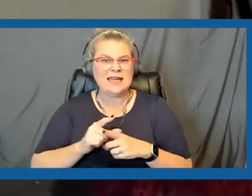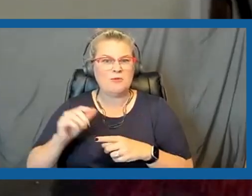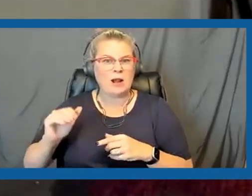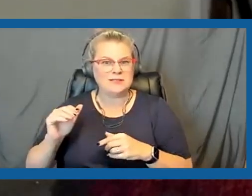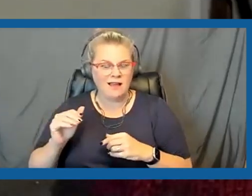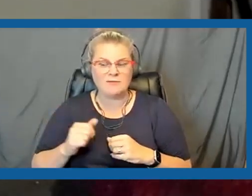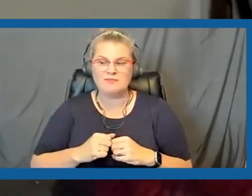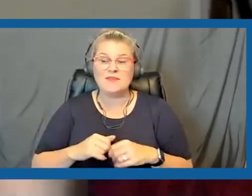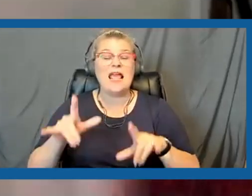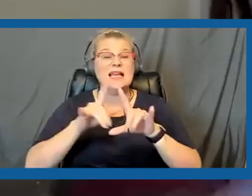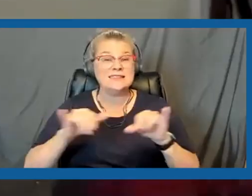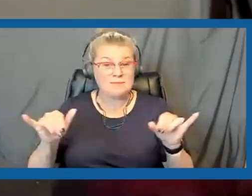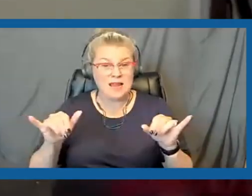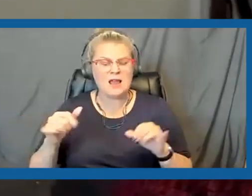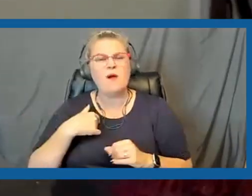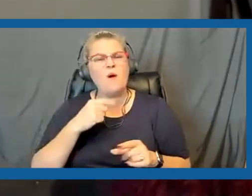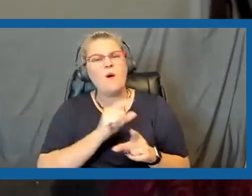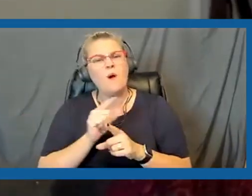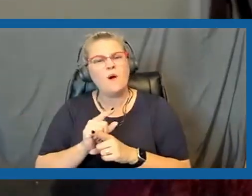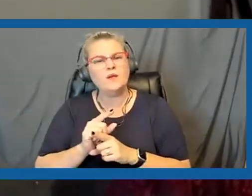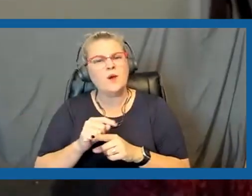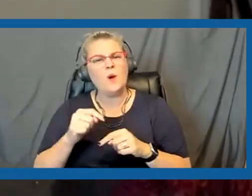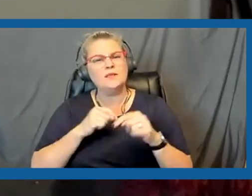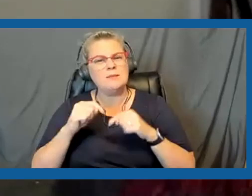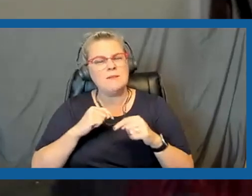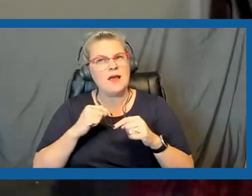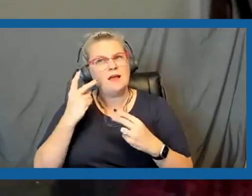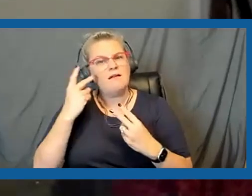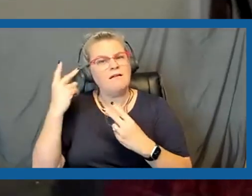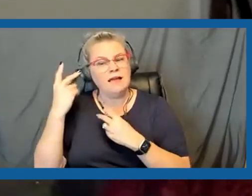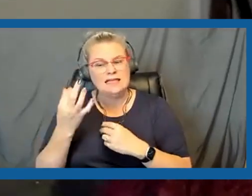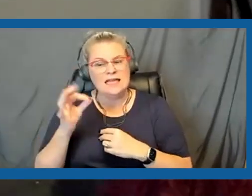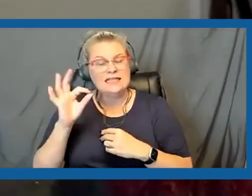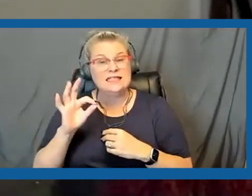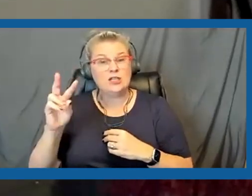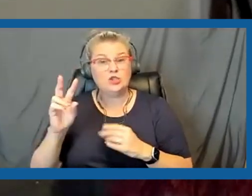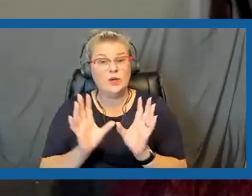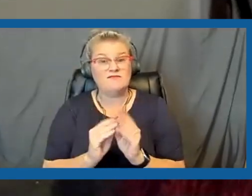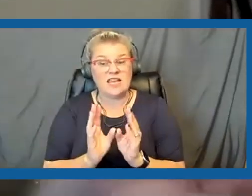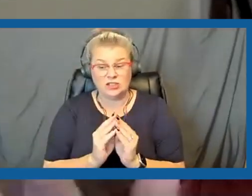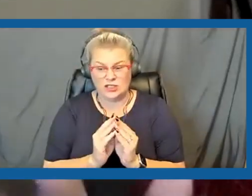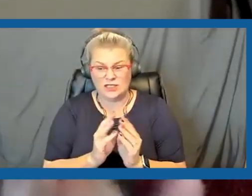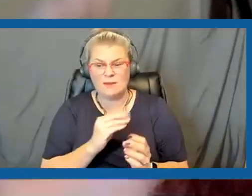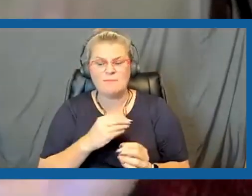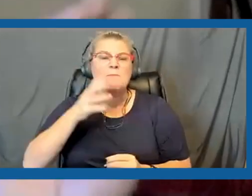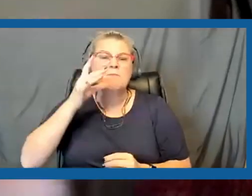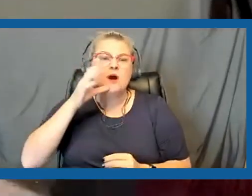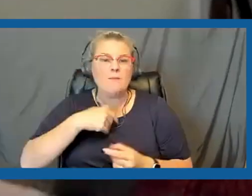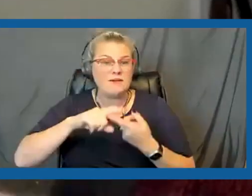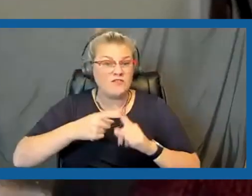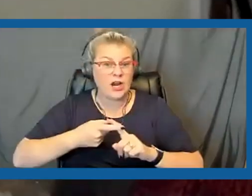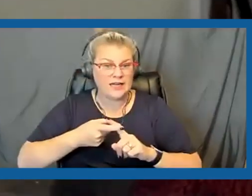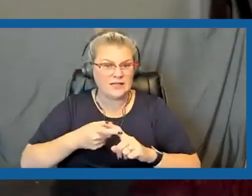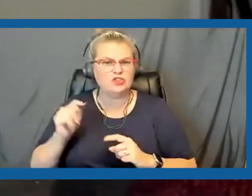At the same time, I also just kind of stepping back, there's like the 1992 convention. And my mom had a friend who had the